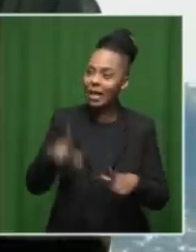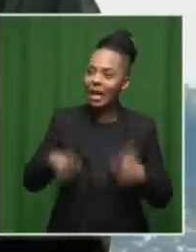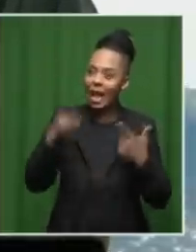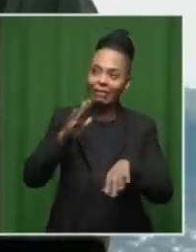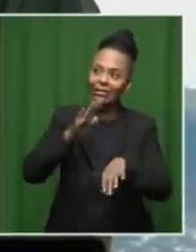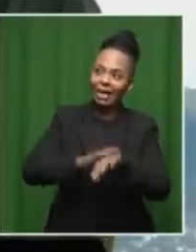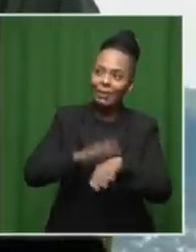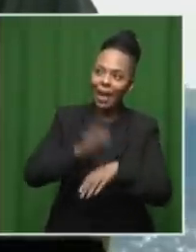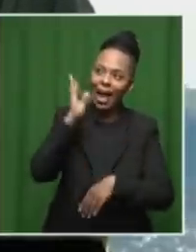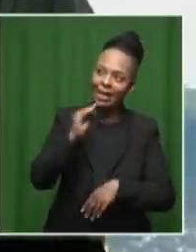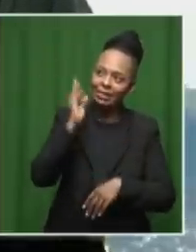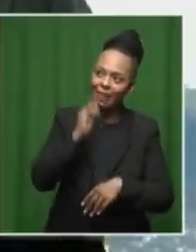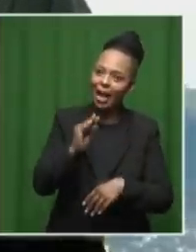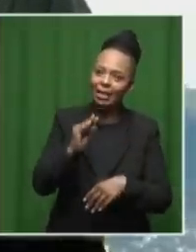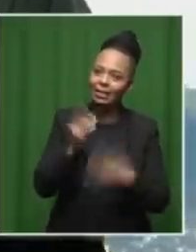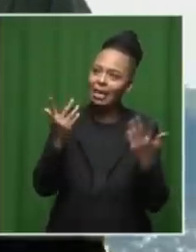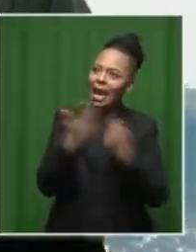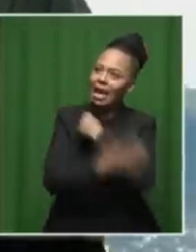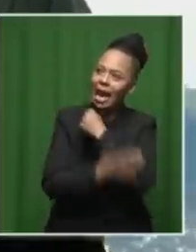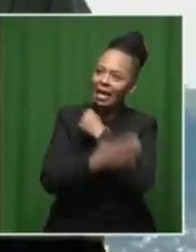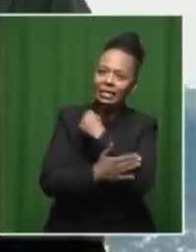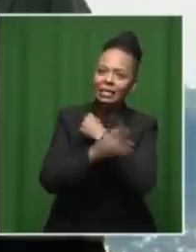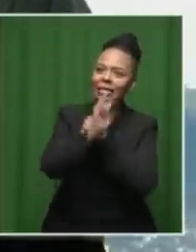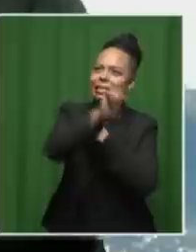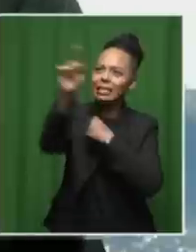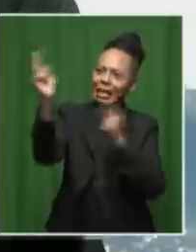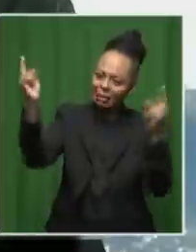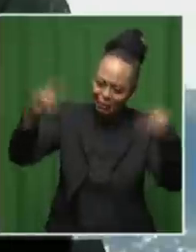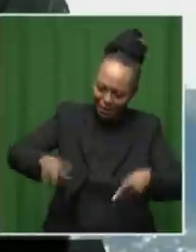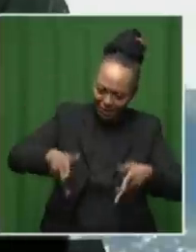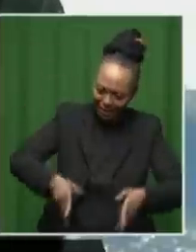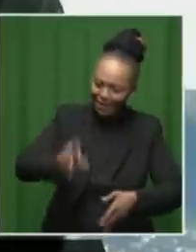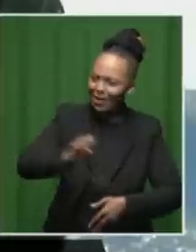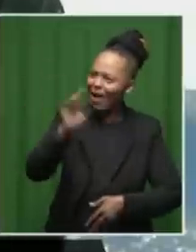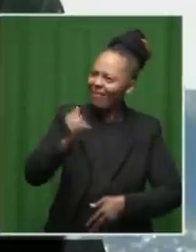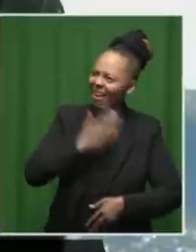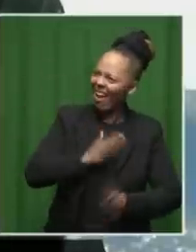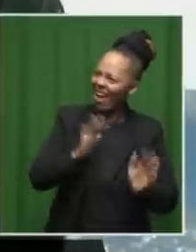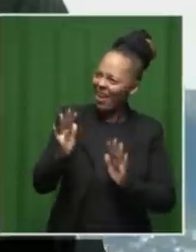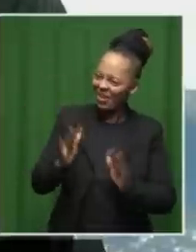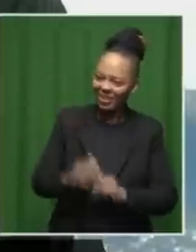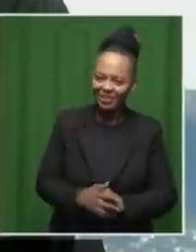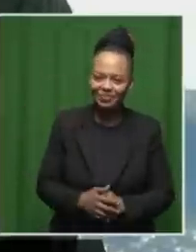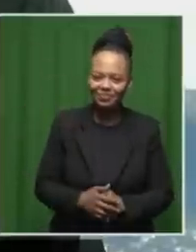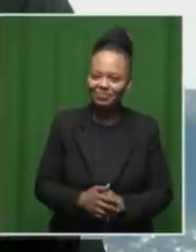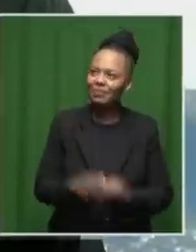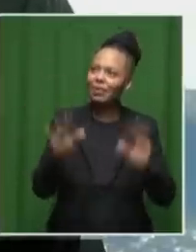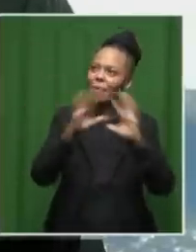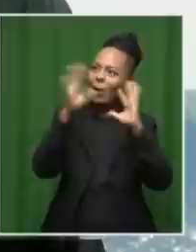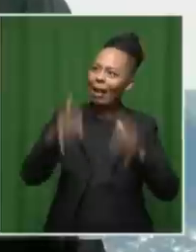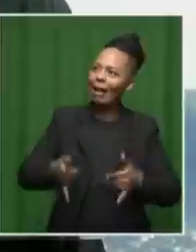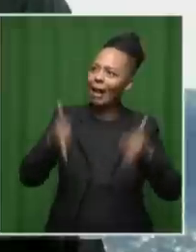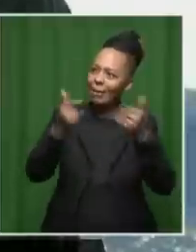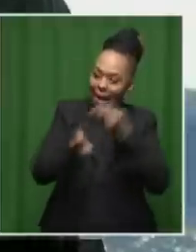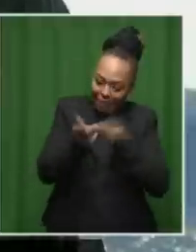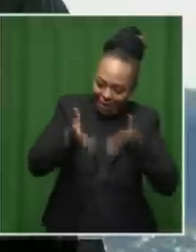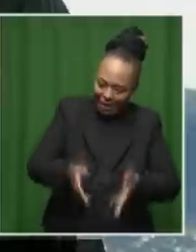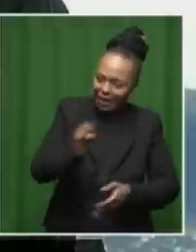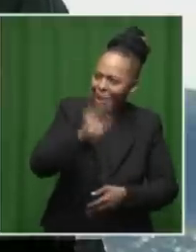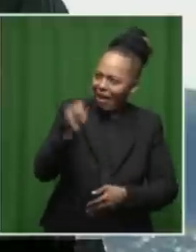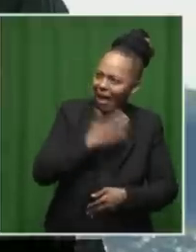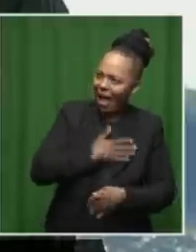the hosts, the host nation for the world? Yeah, I think one day I'll find the words, but for now I